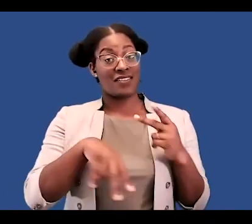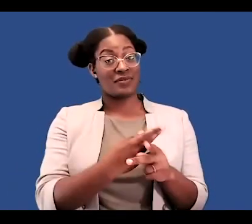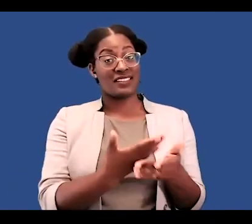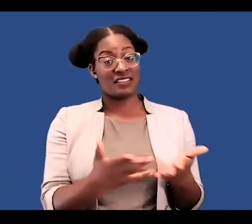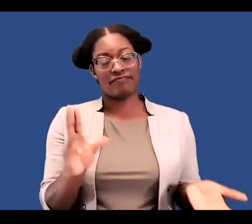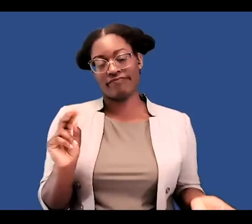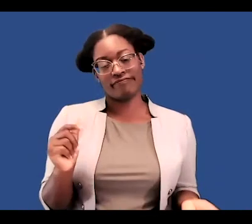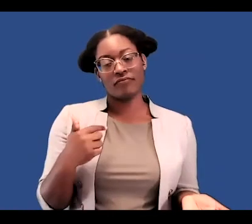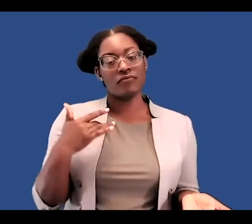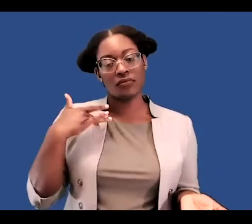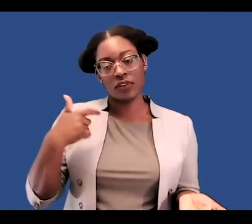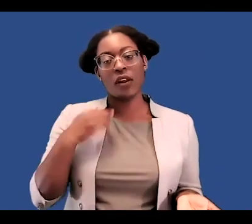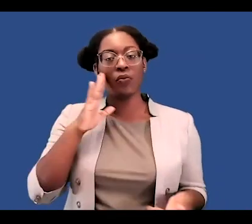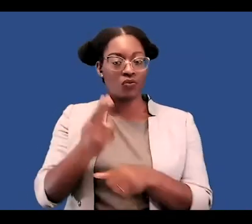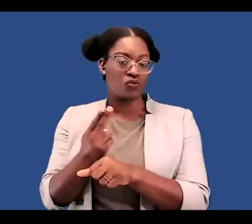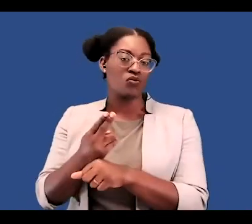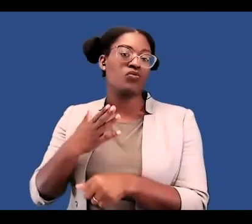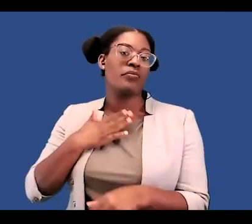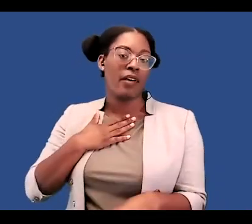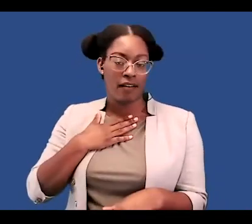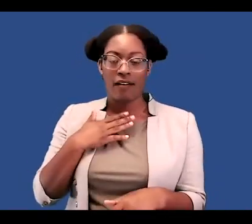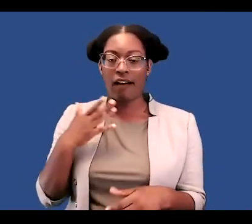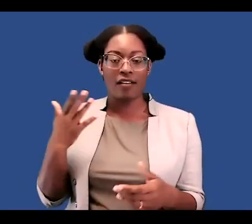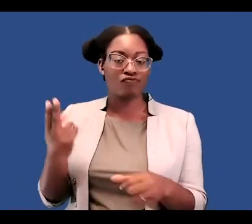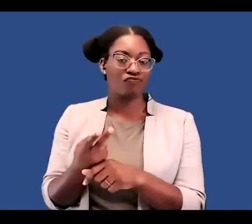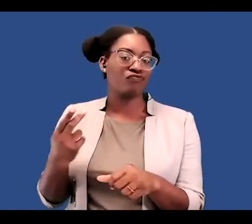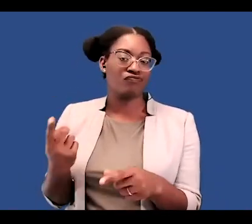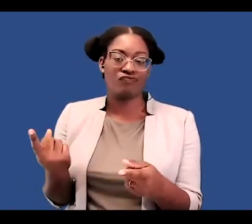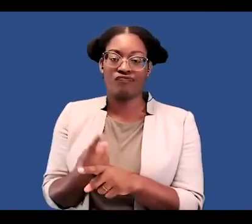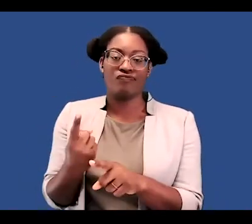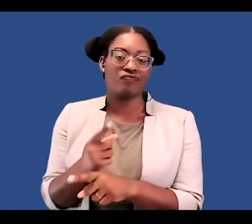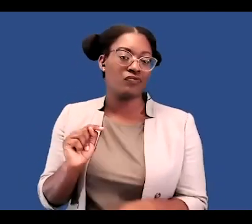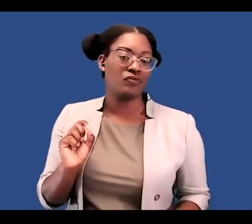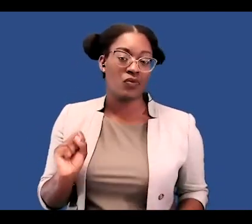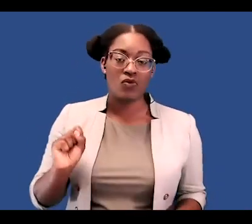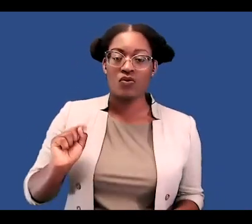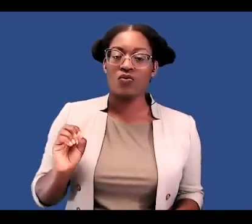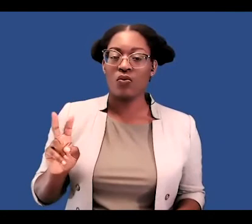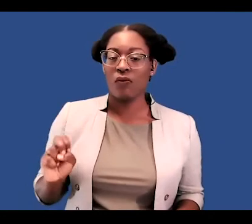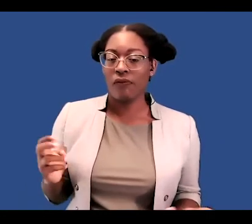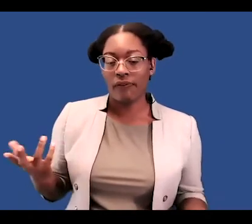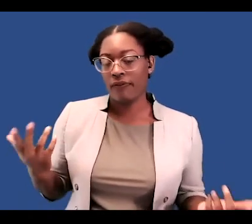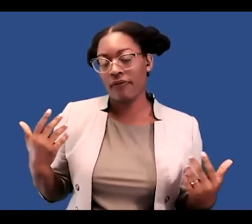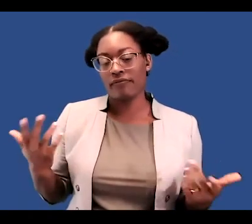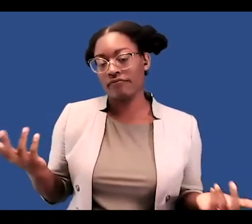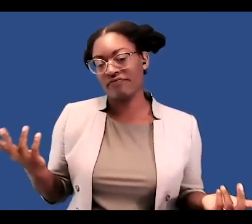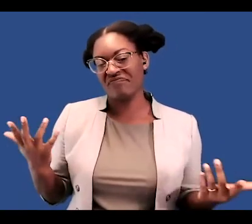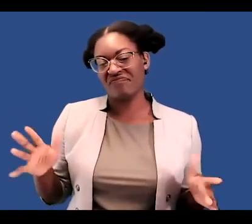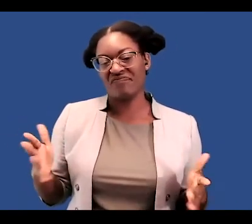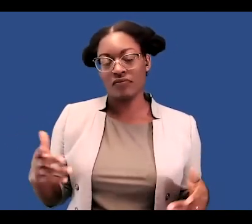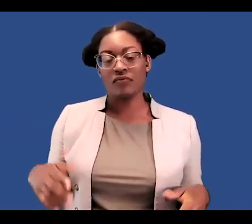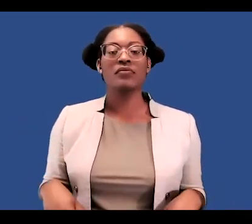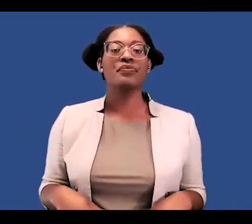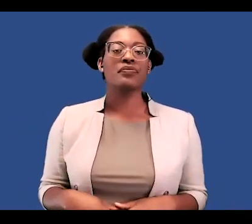either French press, or pour the hot water over my tea, whatever tea I have in my